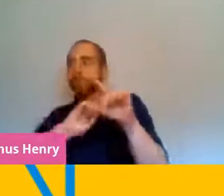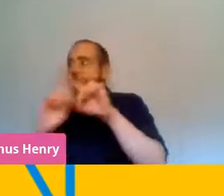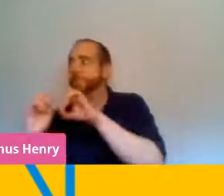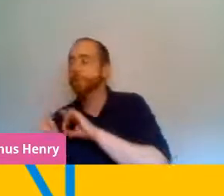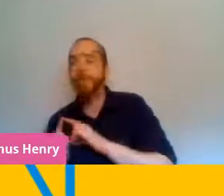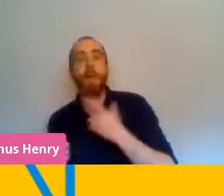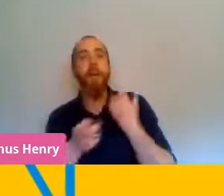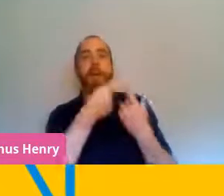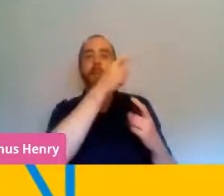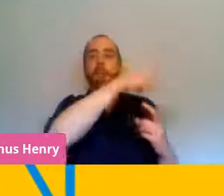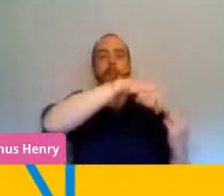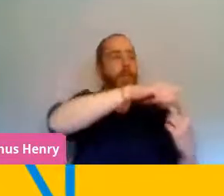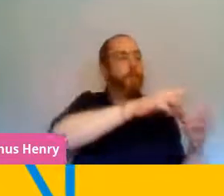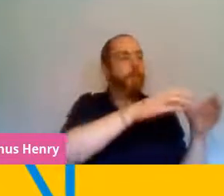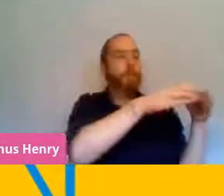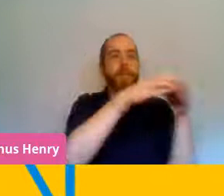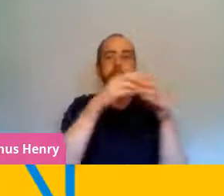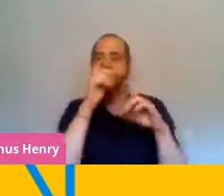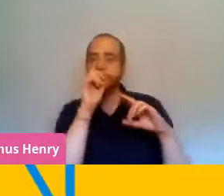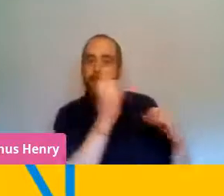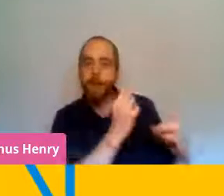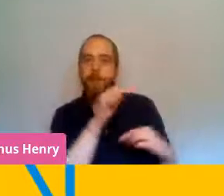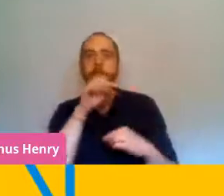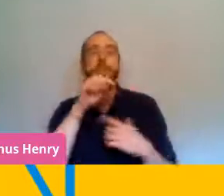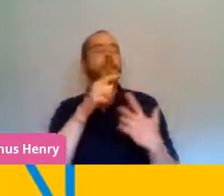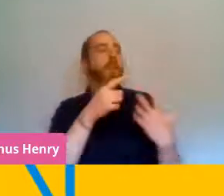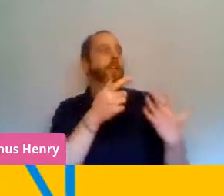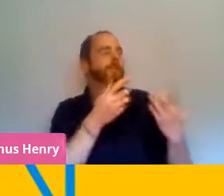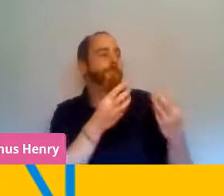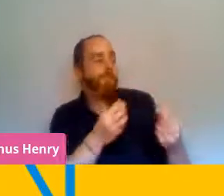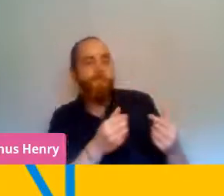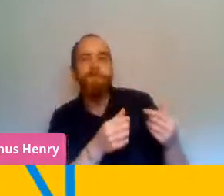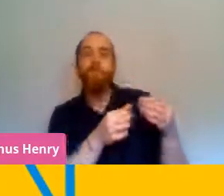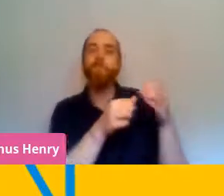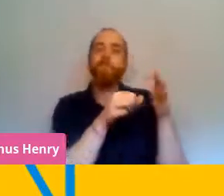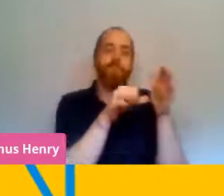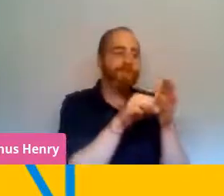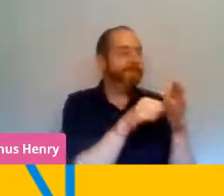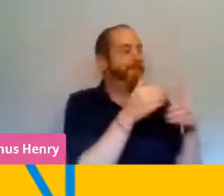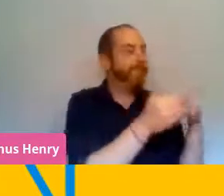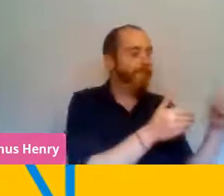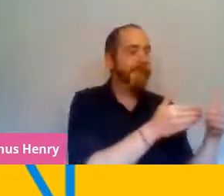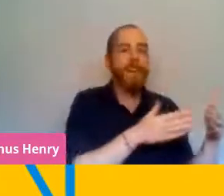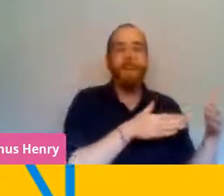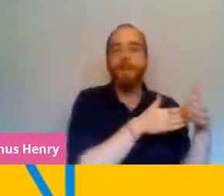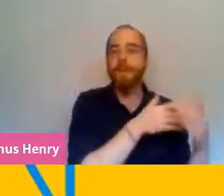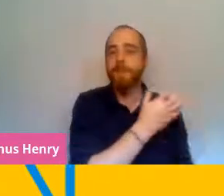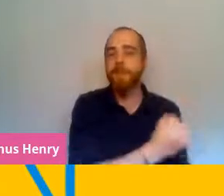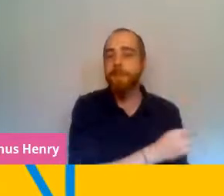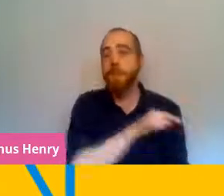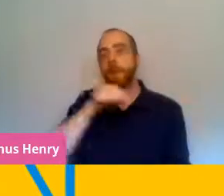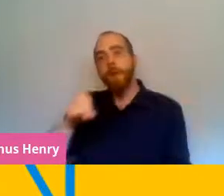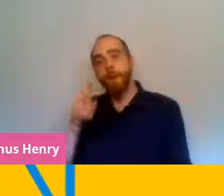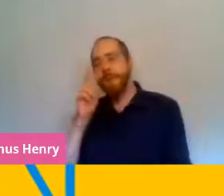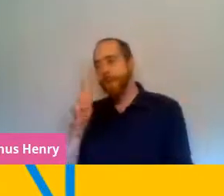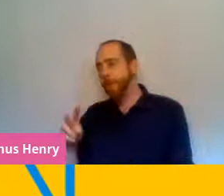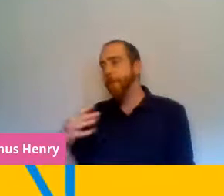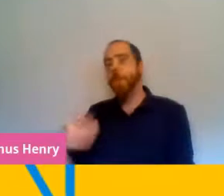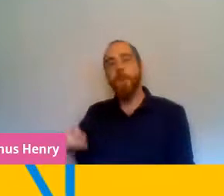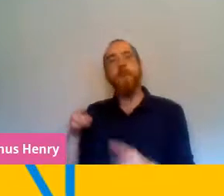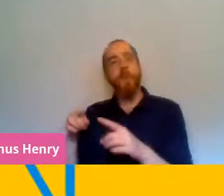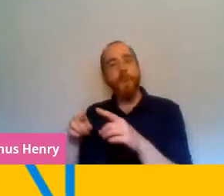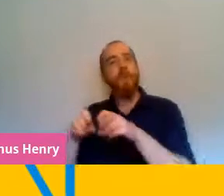that other people don't, branches don't, because of the makeup of the branch or for all sorts of other reasons.